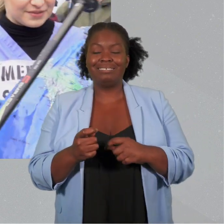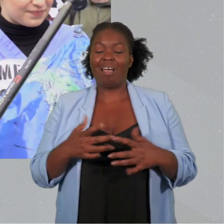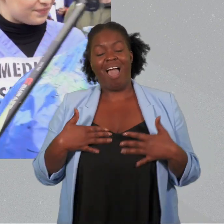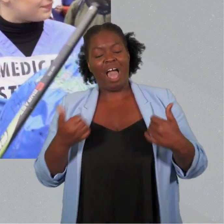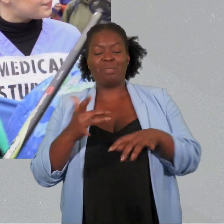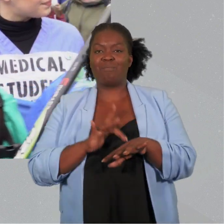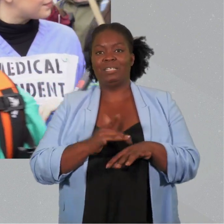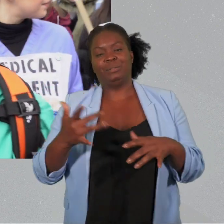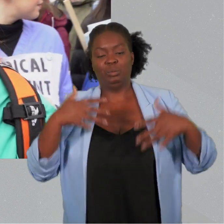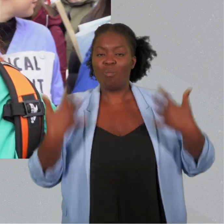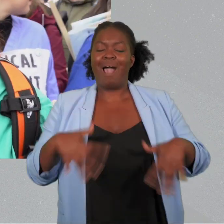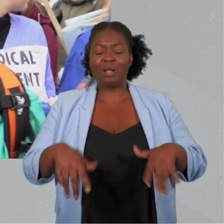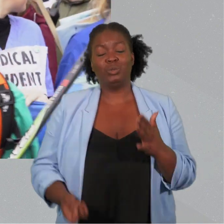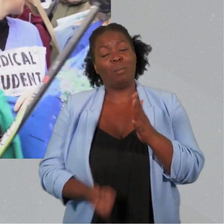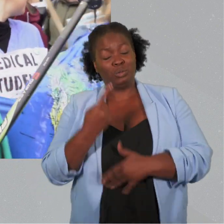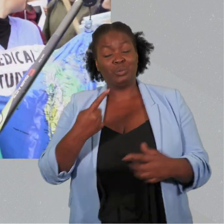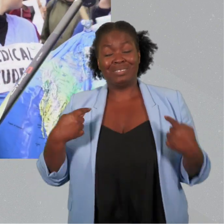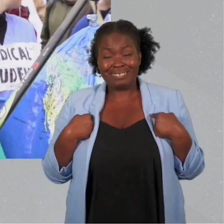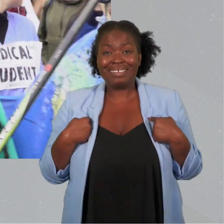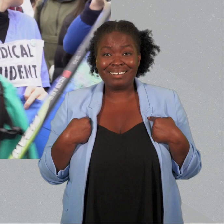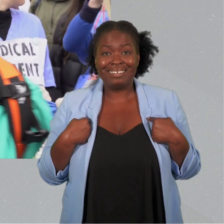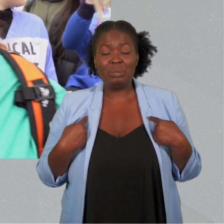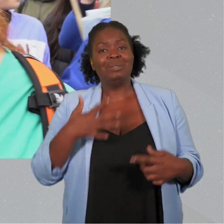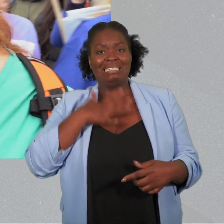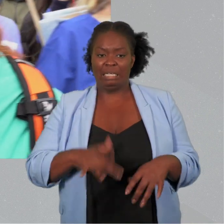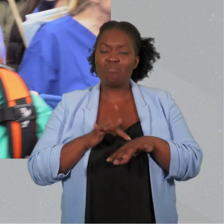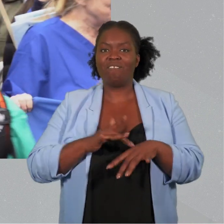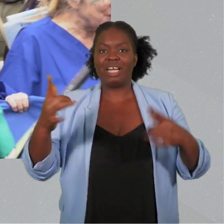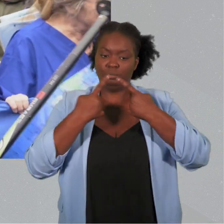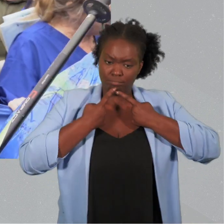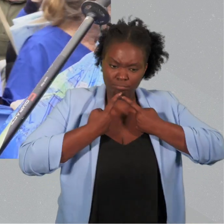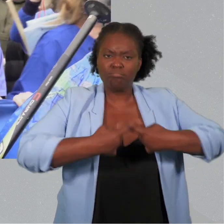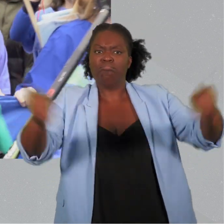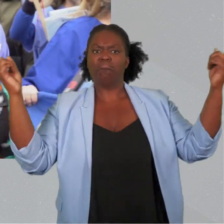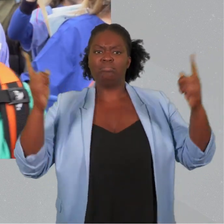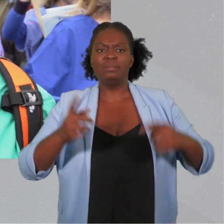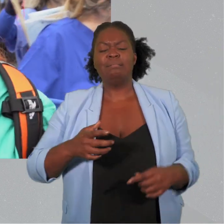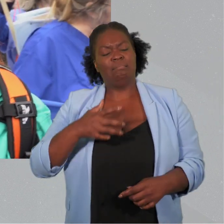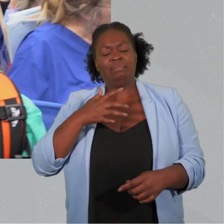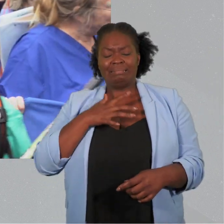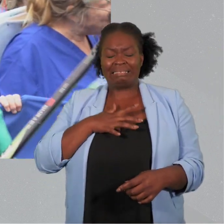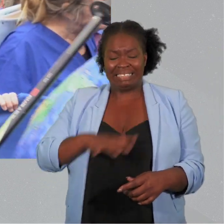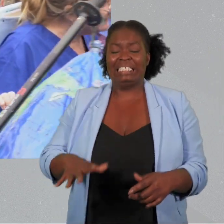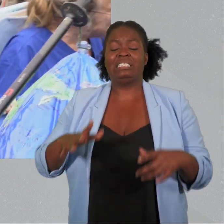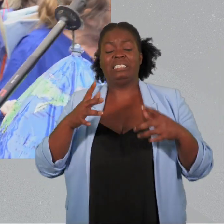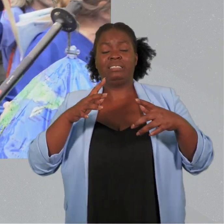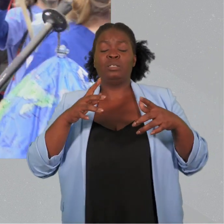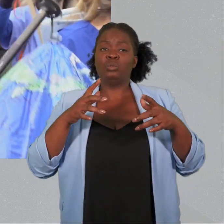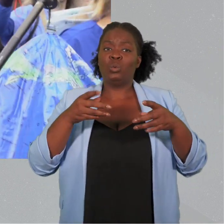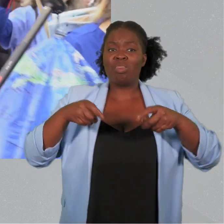have an amazing opportunity. We need to use our professional voice as doctors, nurses, occupational therapists,